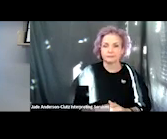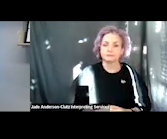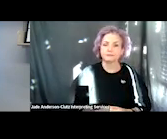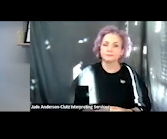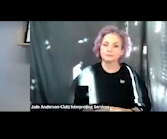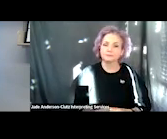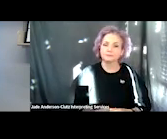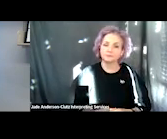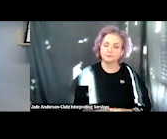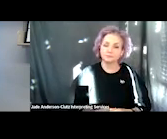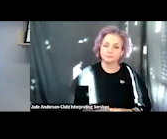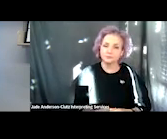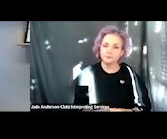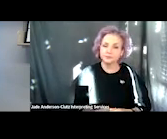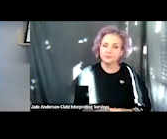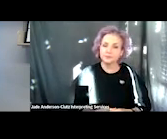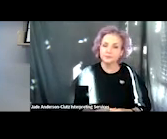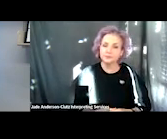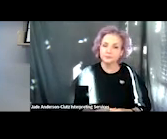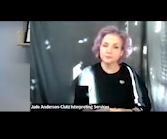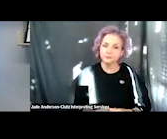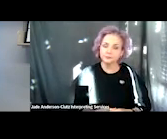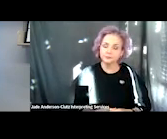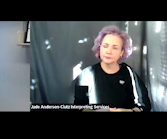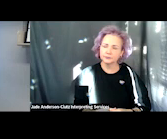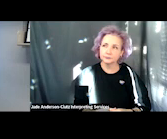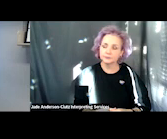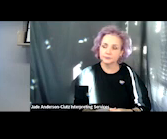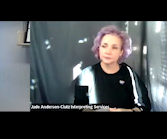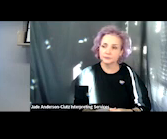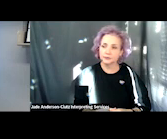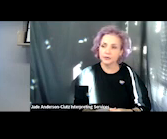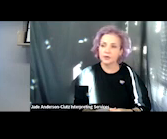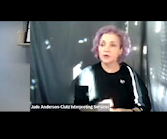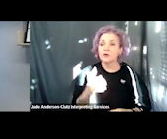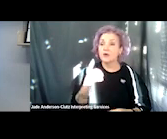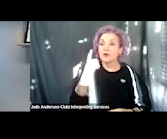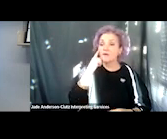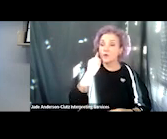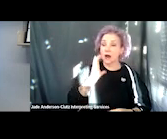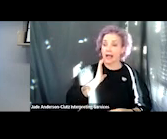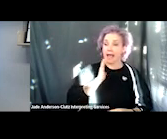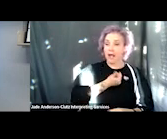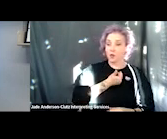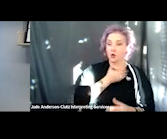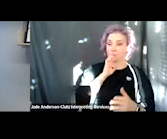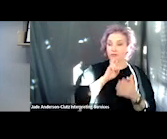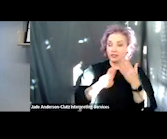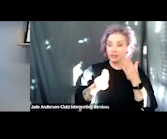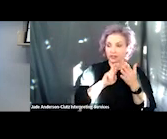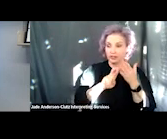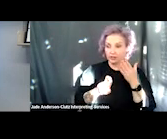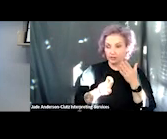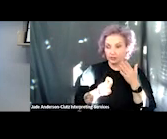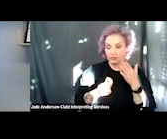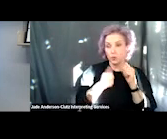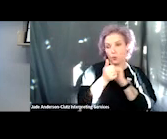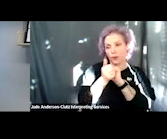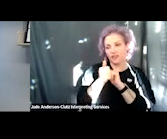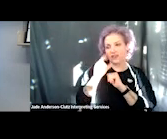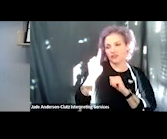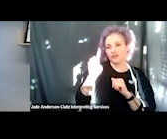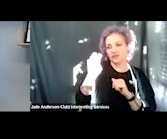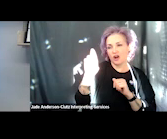So what we decided to focus on in the lab, and this is sort of what the focus of Dr. Schmid was, is sort of